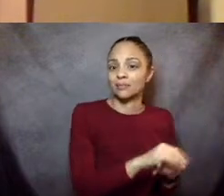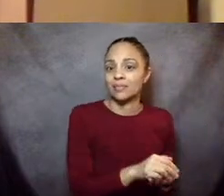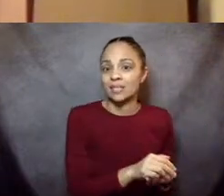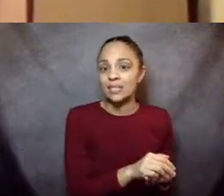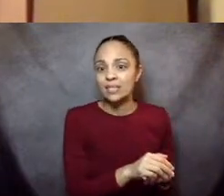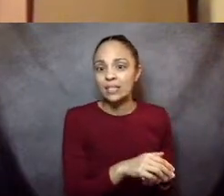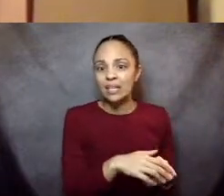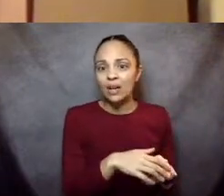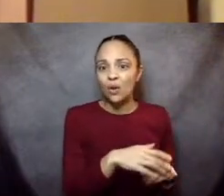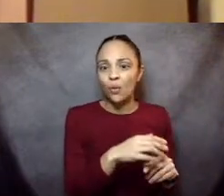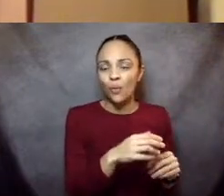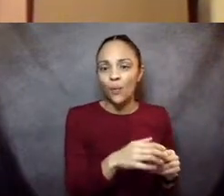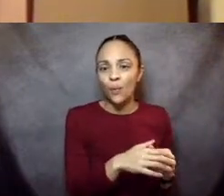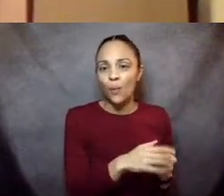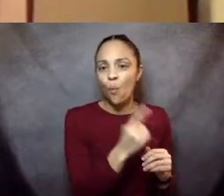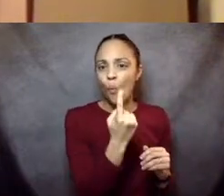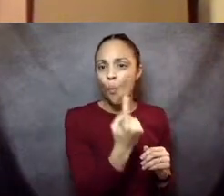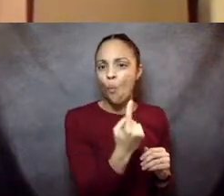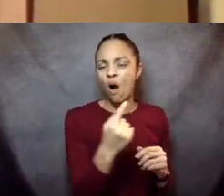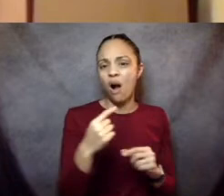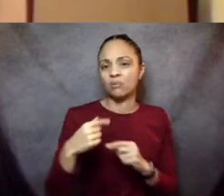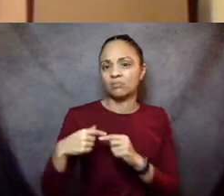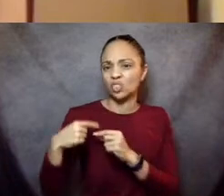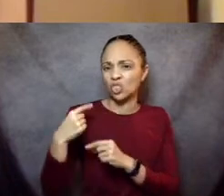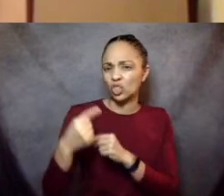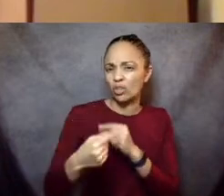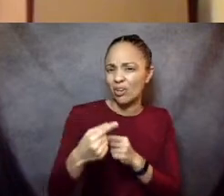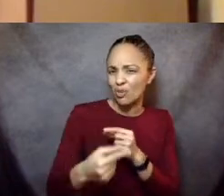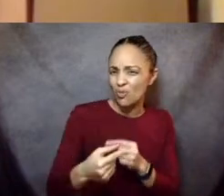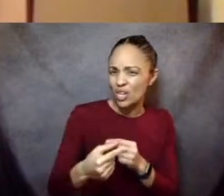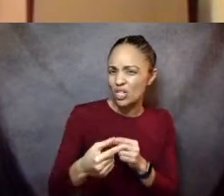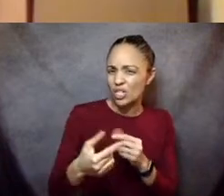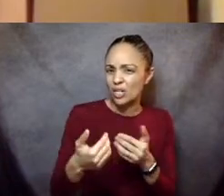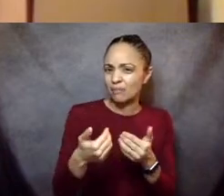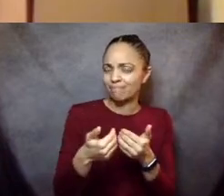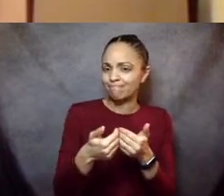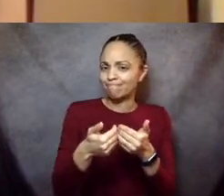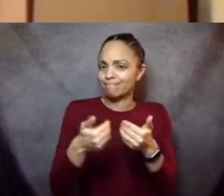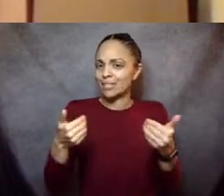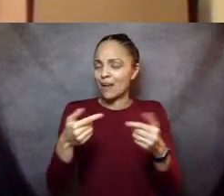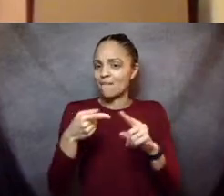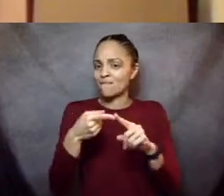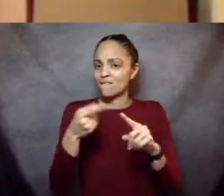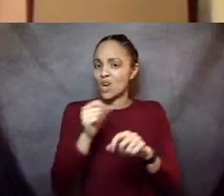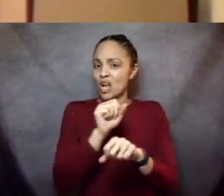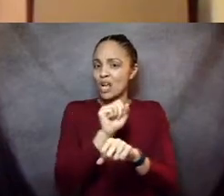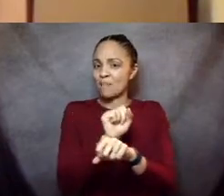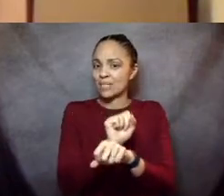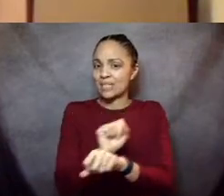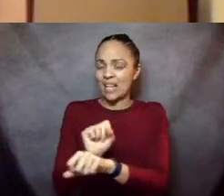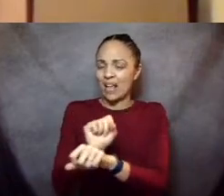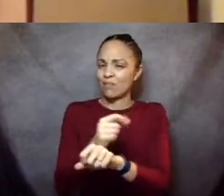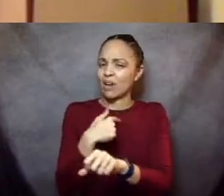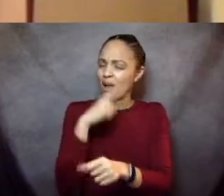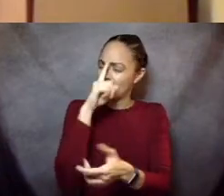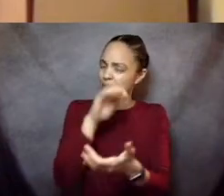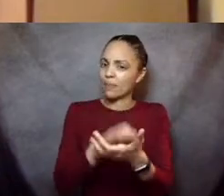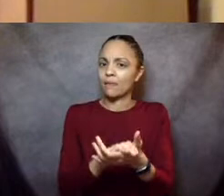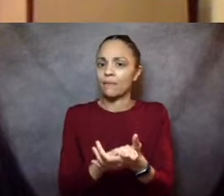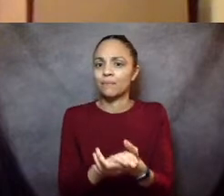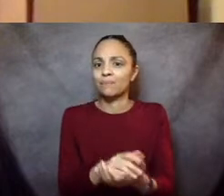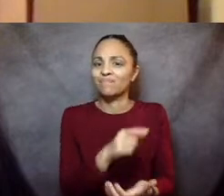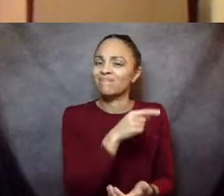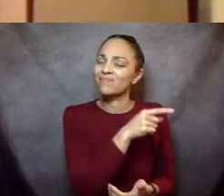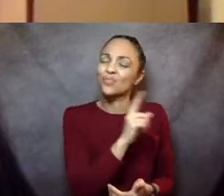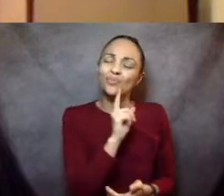was one generation, I believe, removed from slavery. It was an amazing person who had